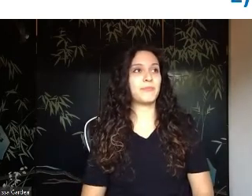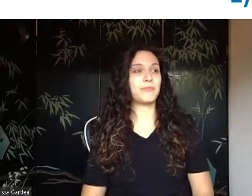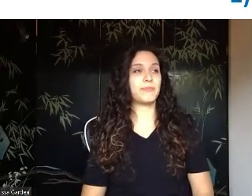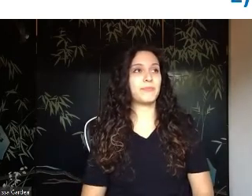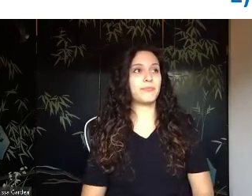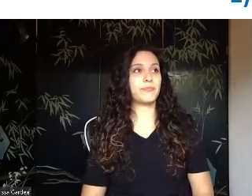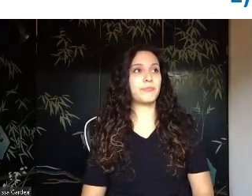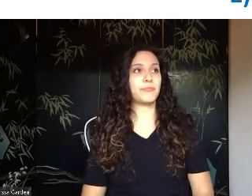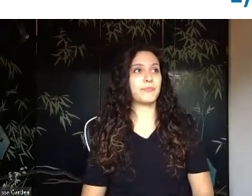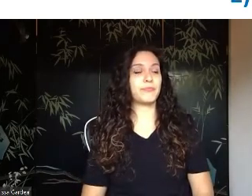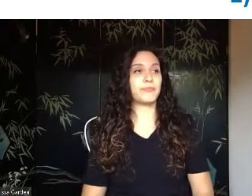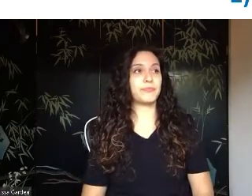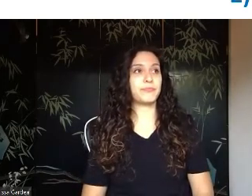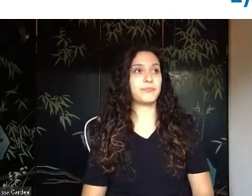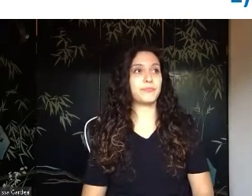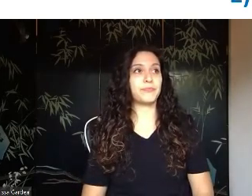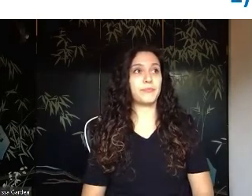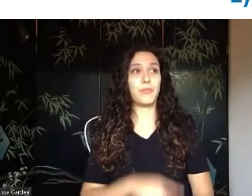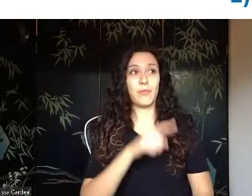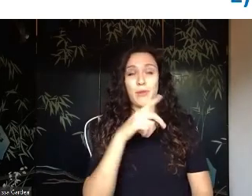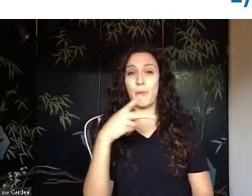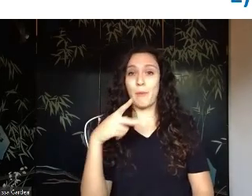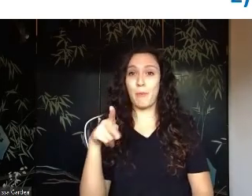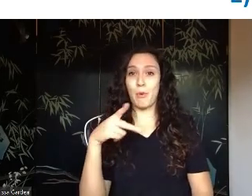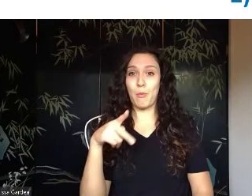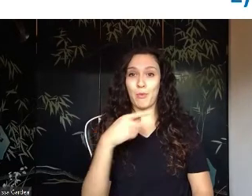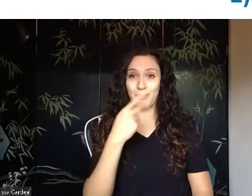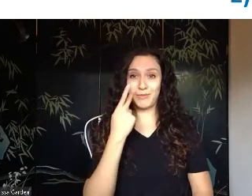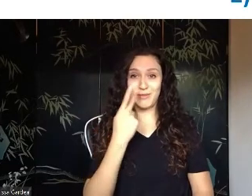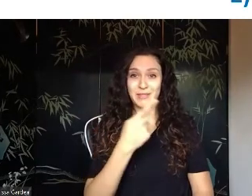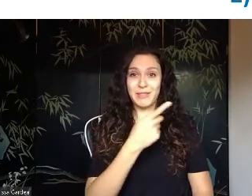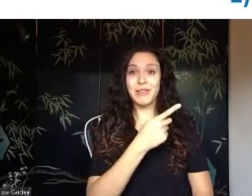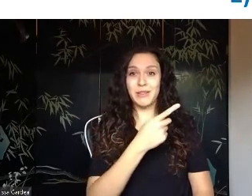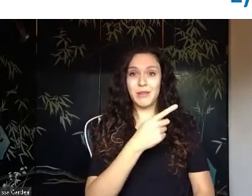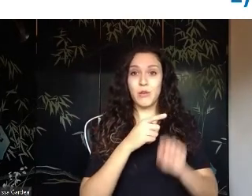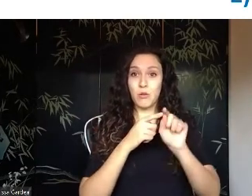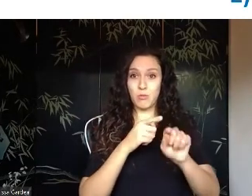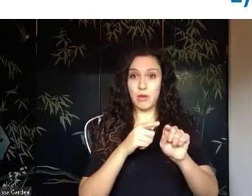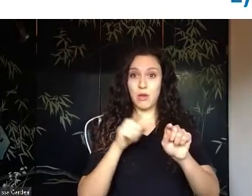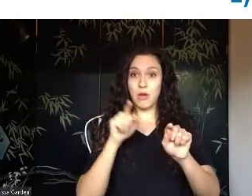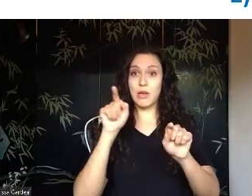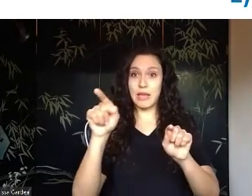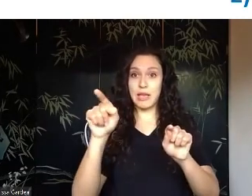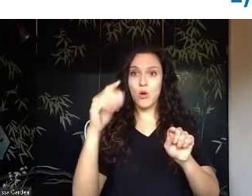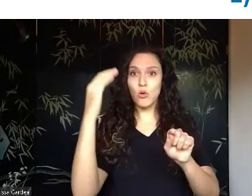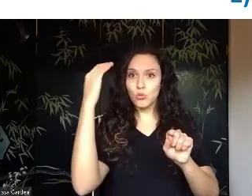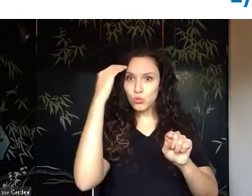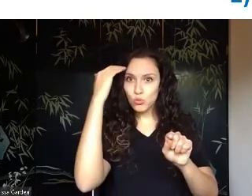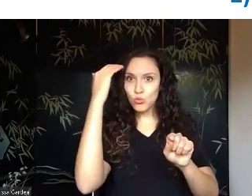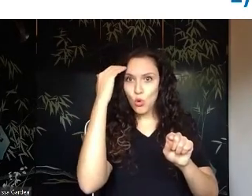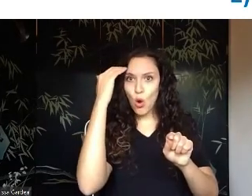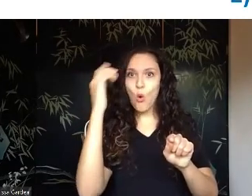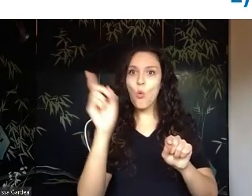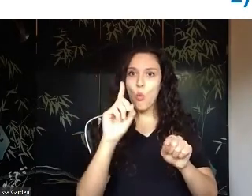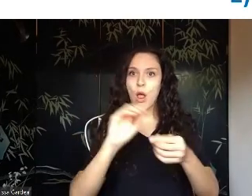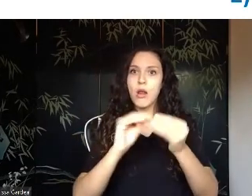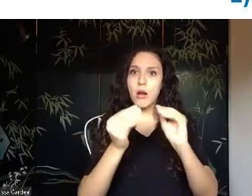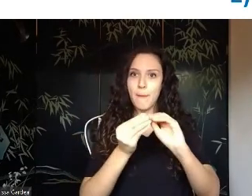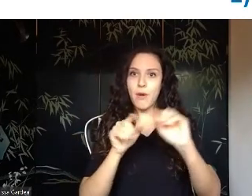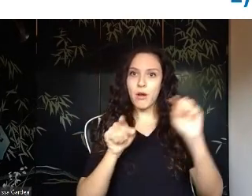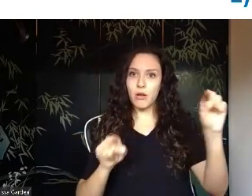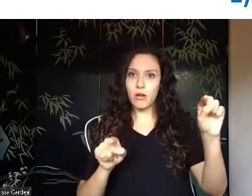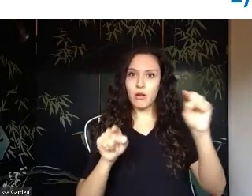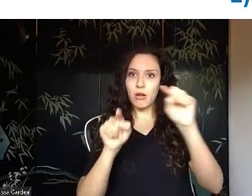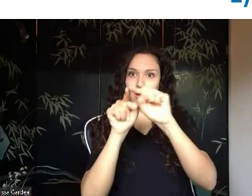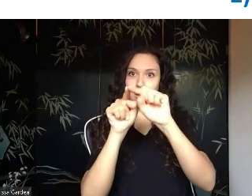pick. Okay. So if I'm looking at a graph, I want to pick points here and here because then I know